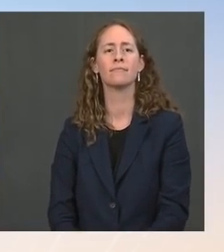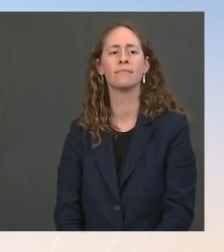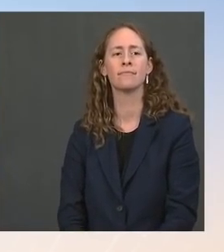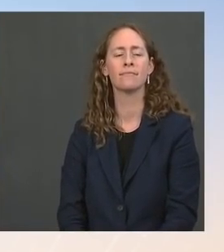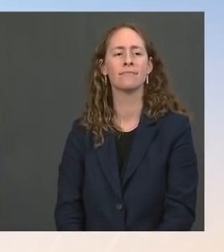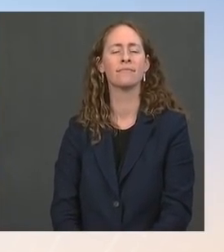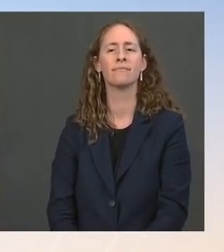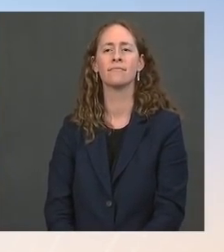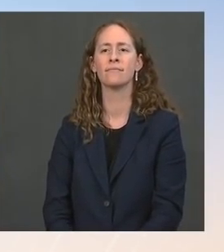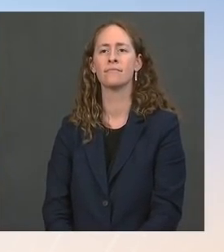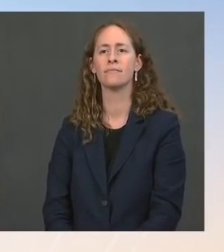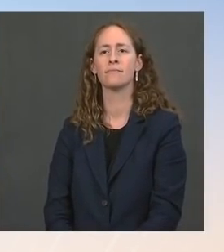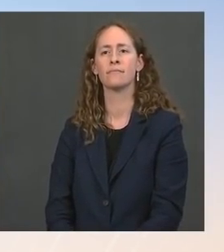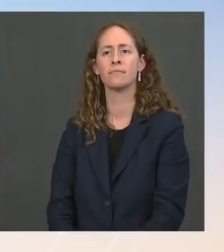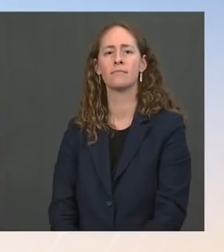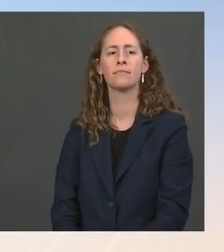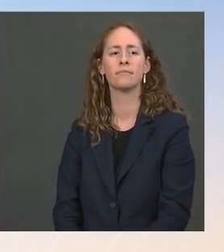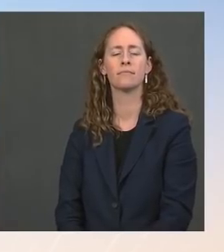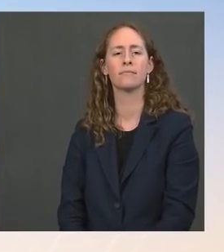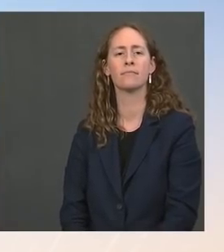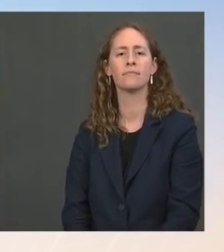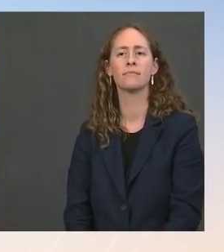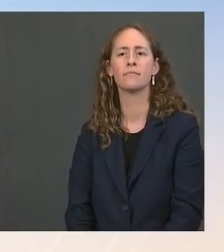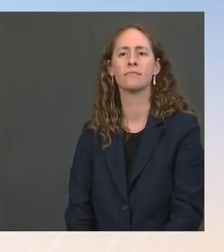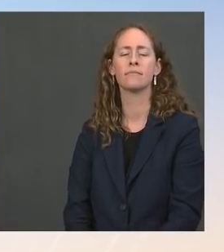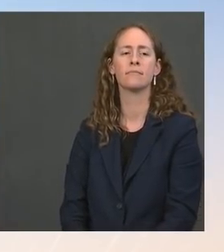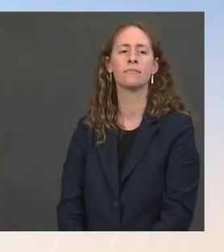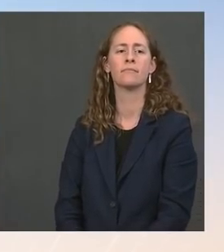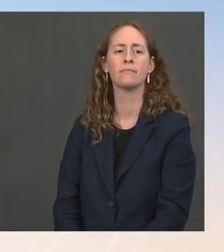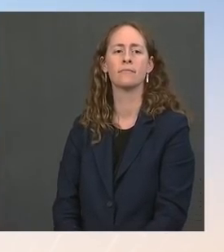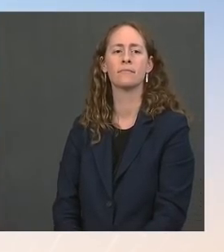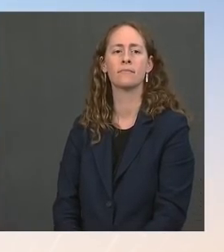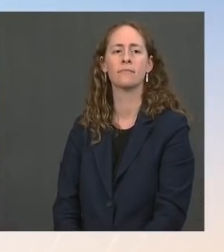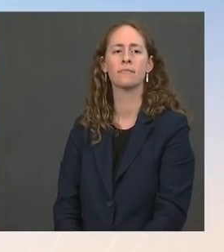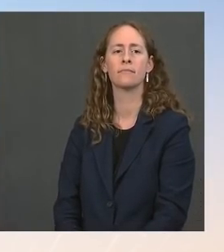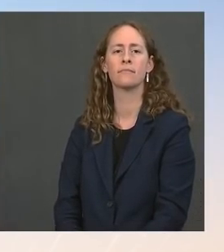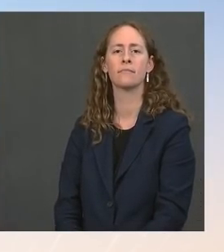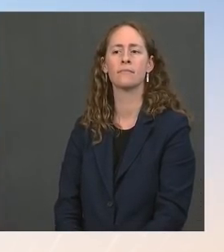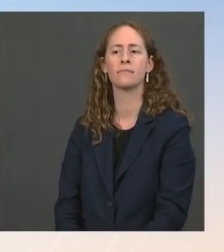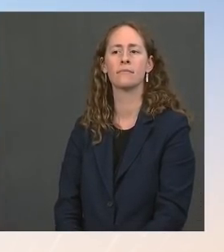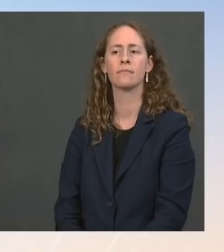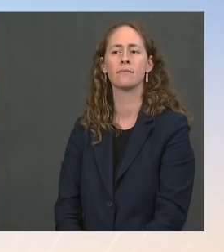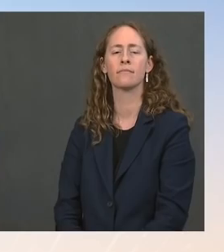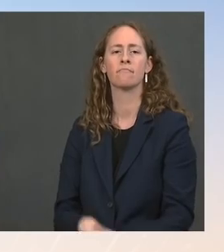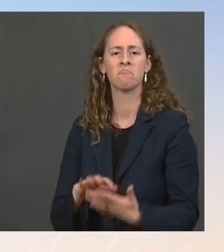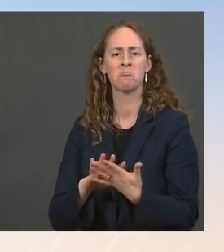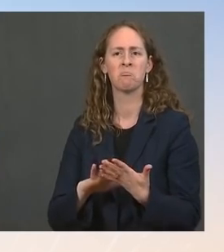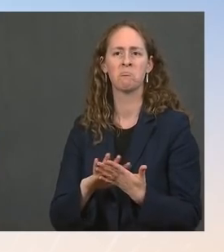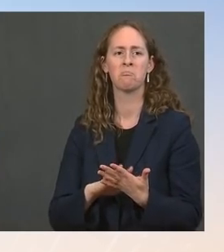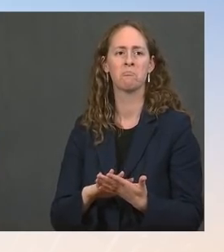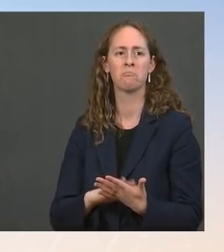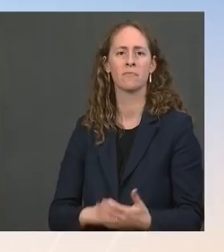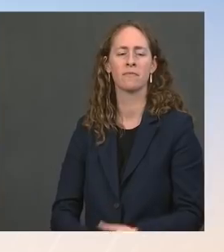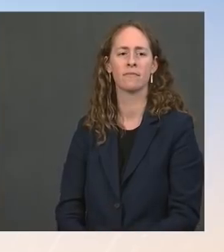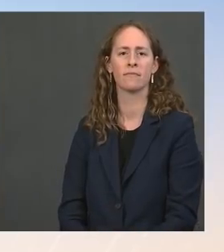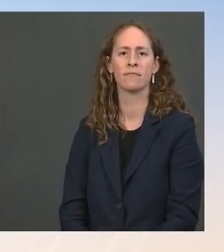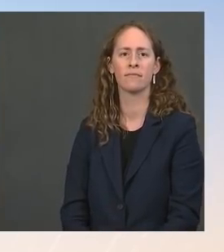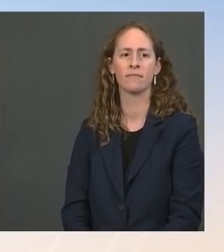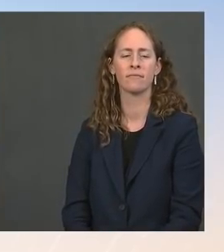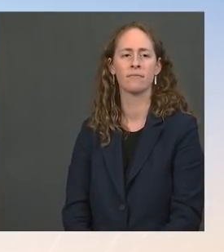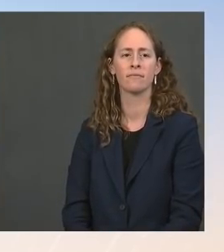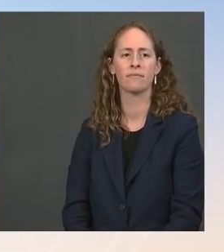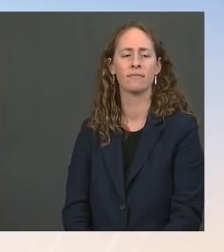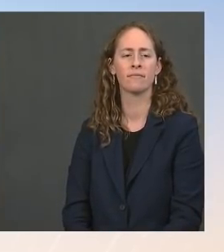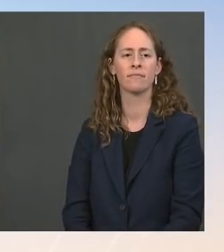ahead. My first question is on Haiti, and then I have sort of a bigger picture question around that. But should the administration have been